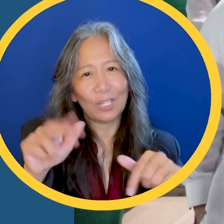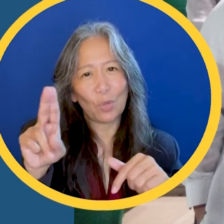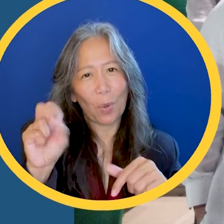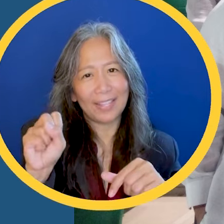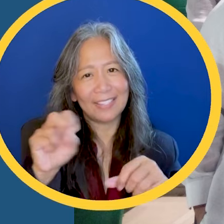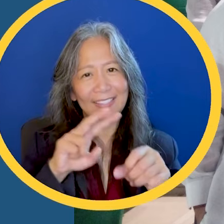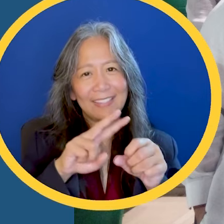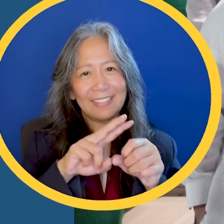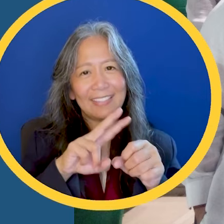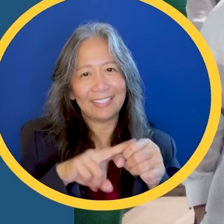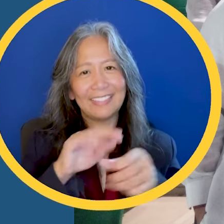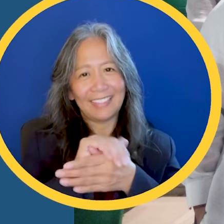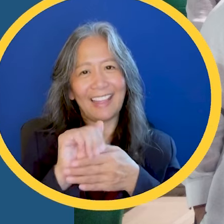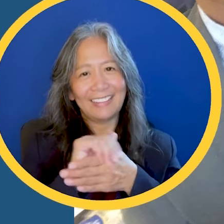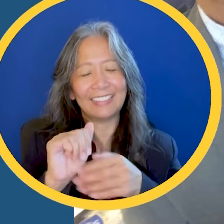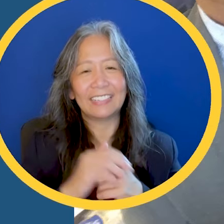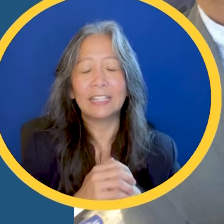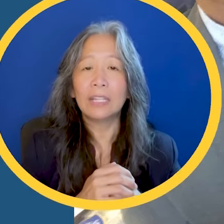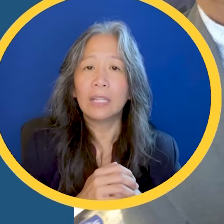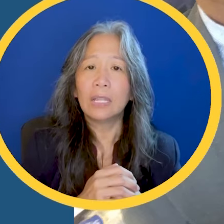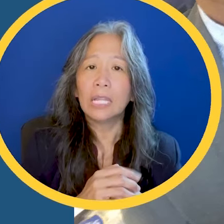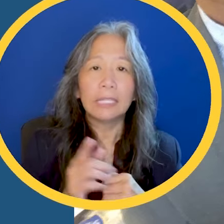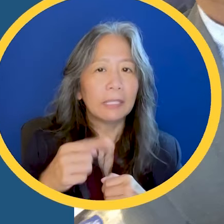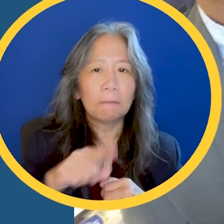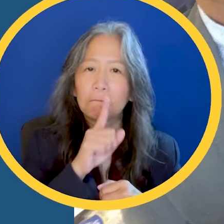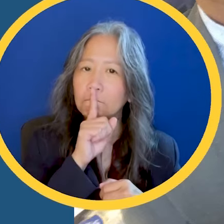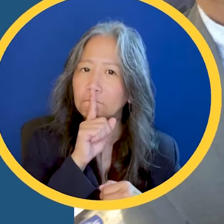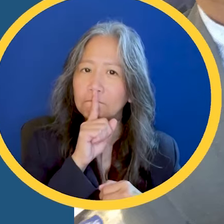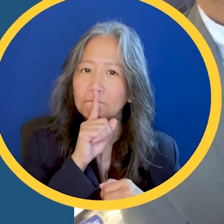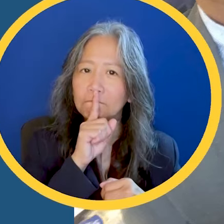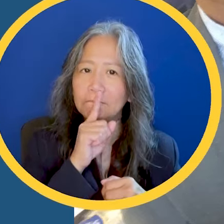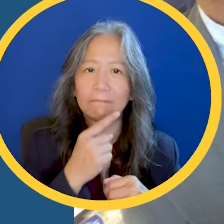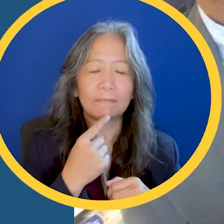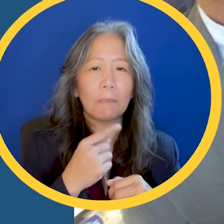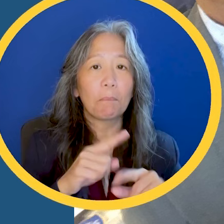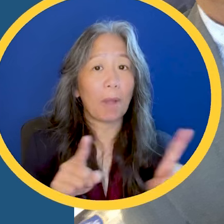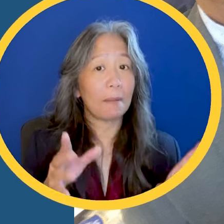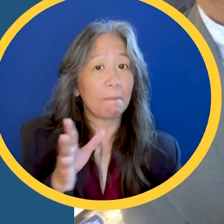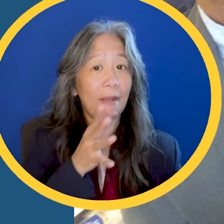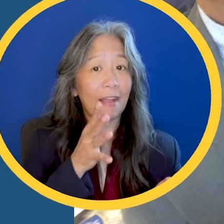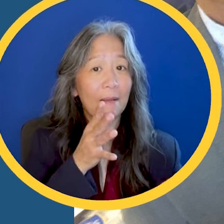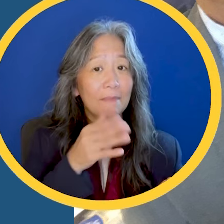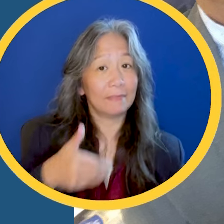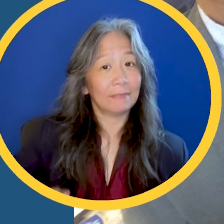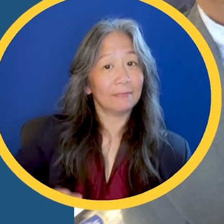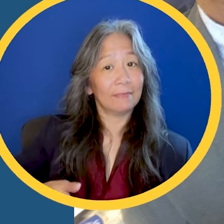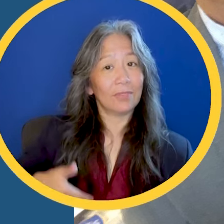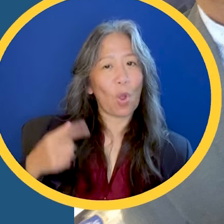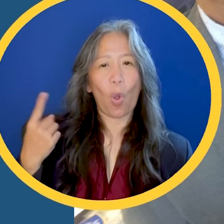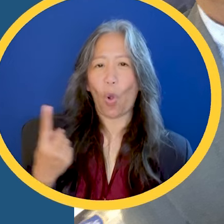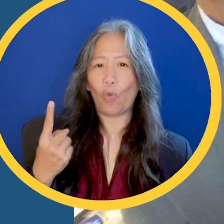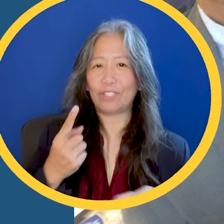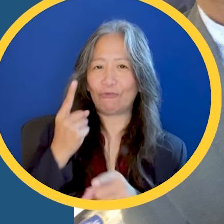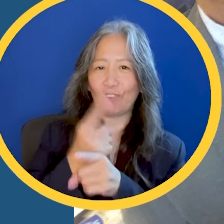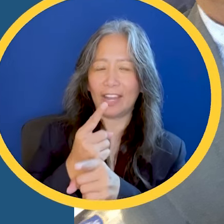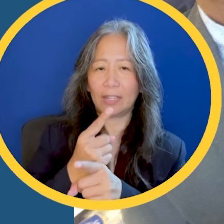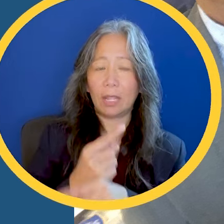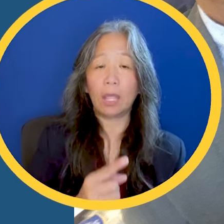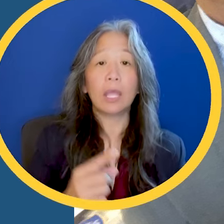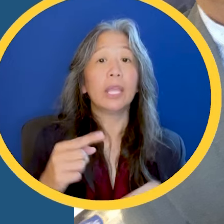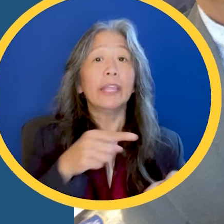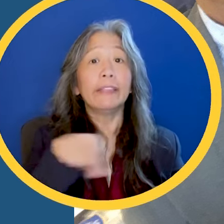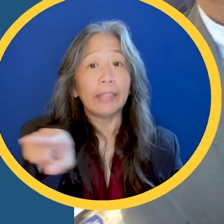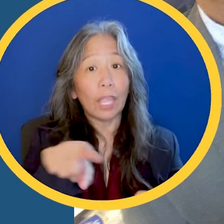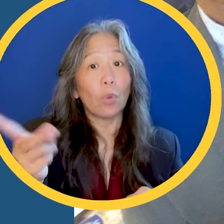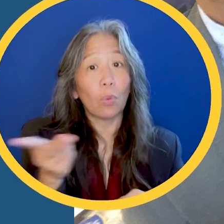currency. They never told their parents the kind of diet they were on, but a mother's intuition is always right. They were